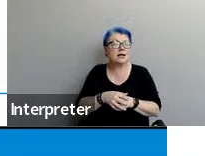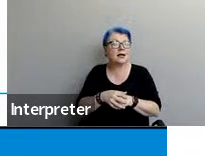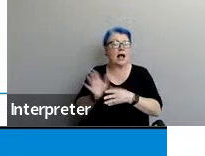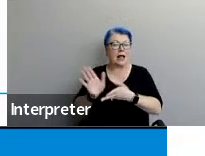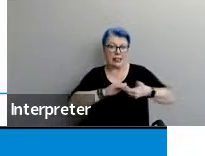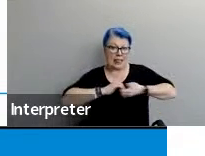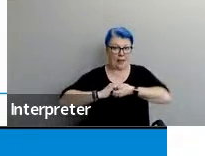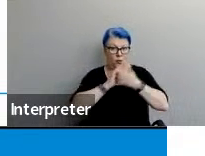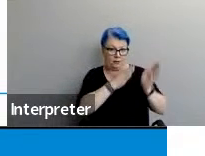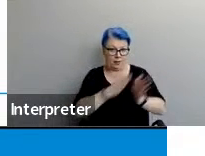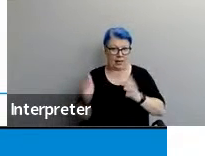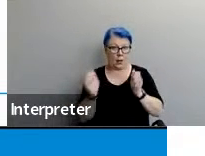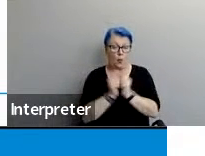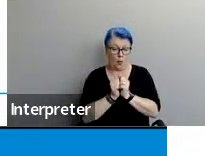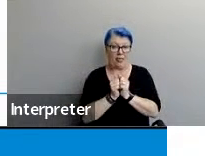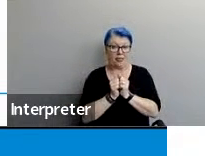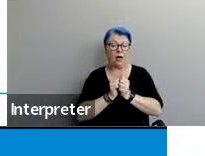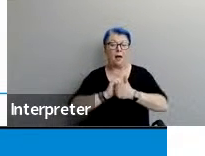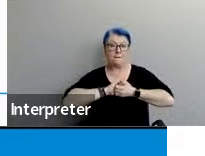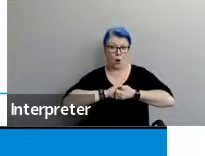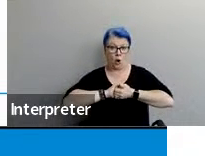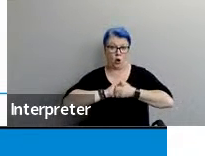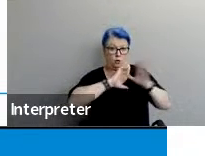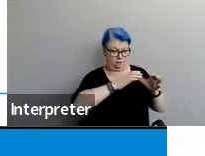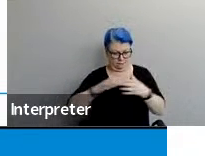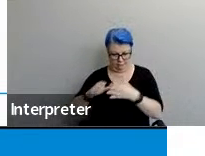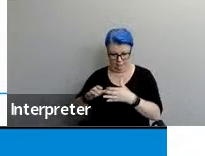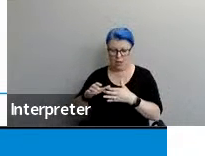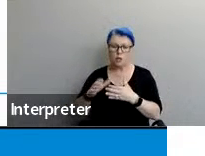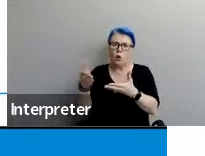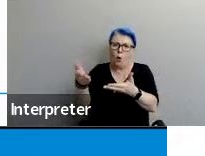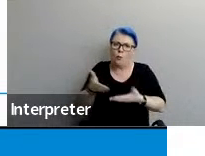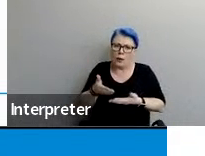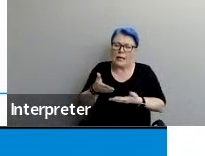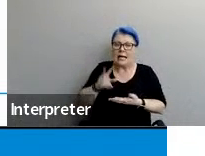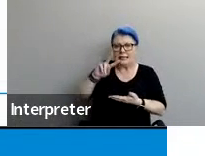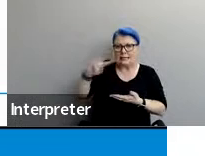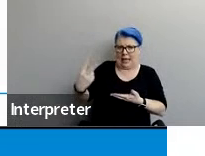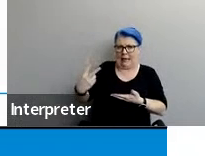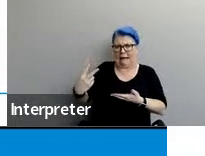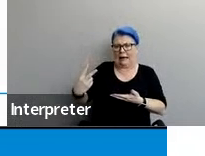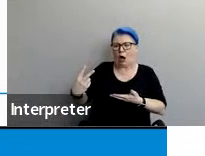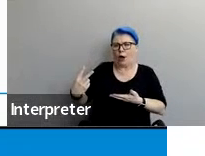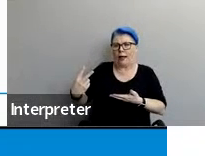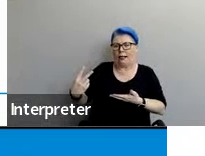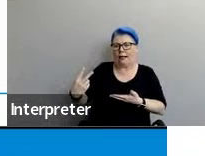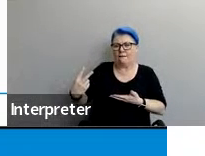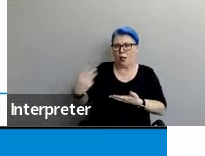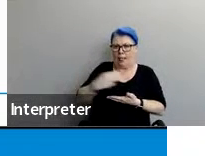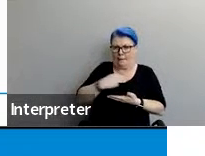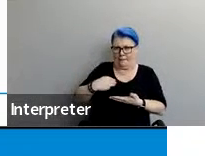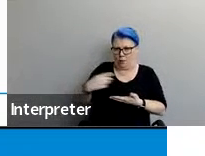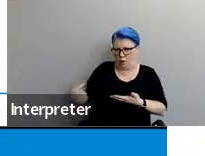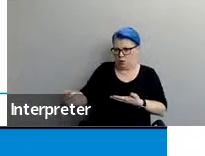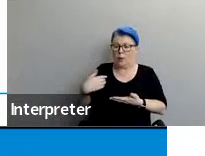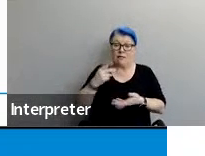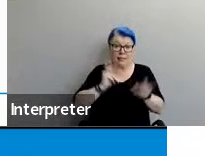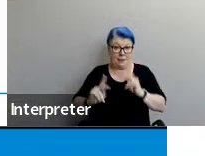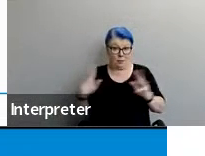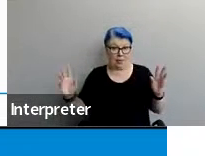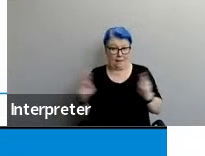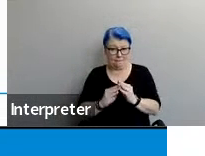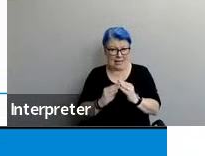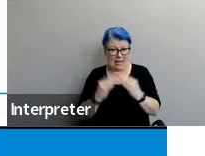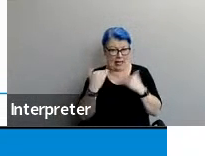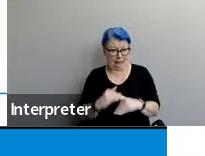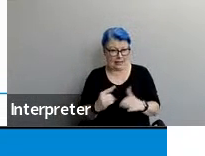with our partners. So bringing in some of the secondary members. So we have the members who meet at least monthly to do